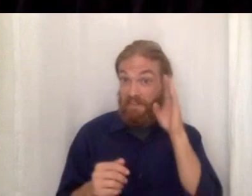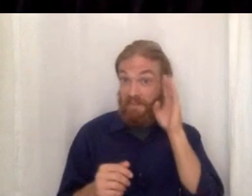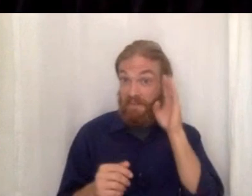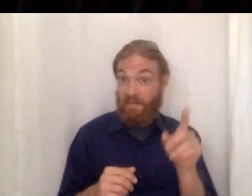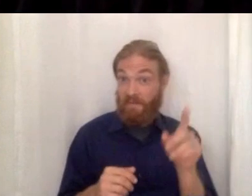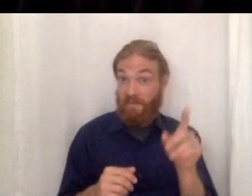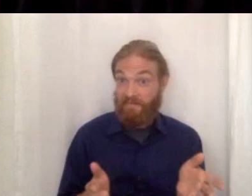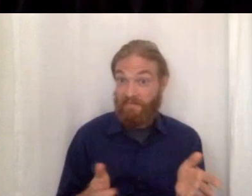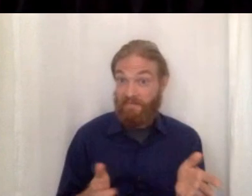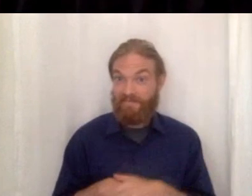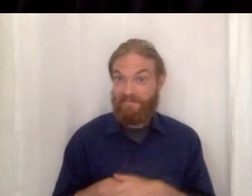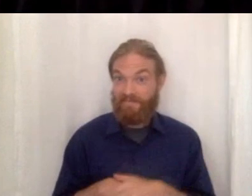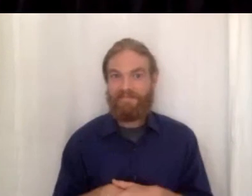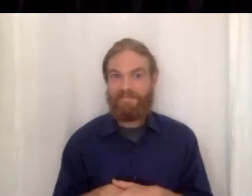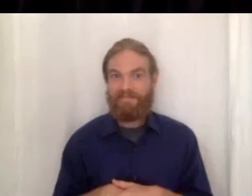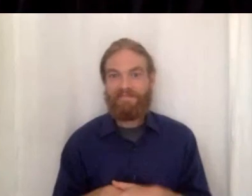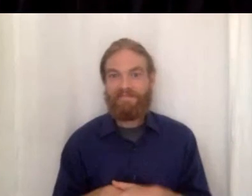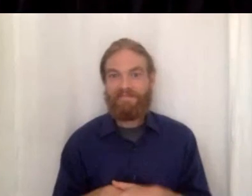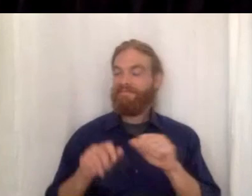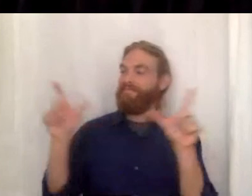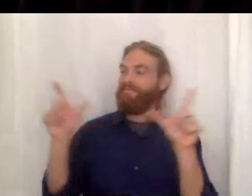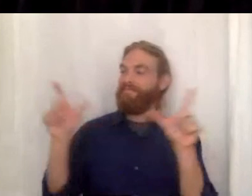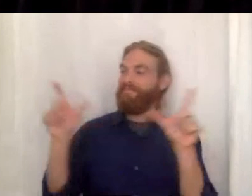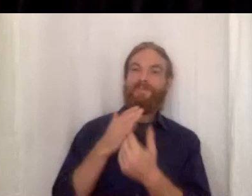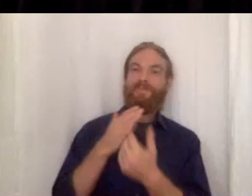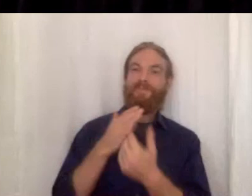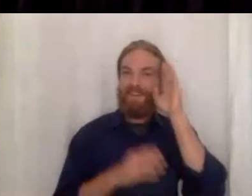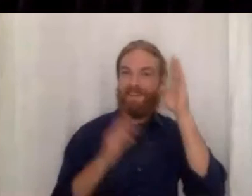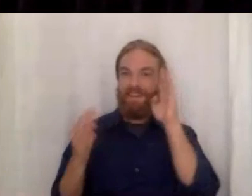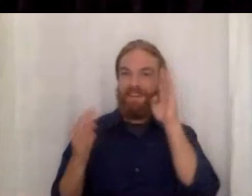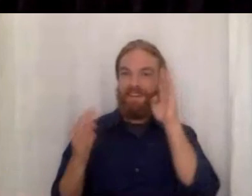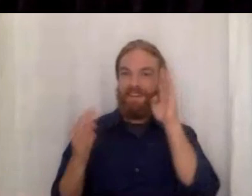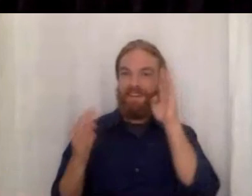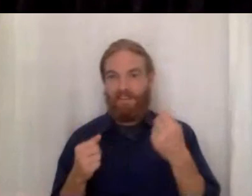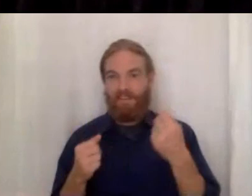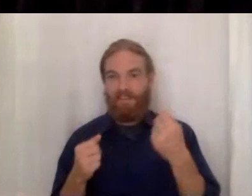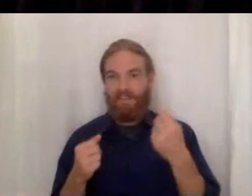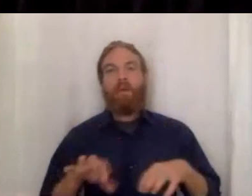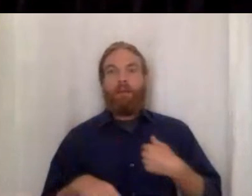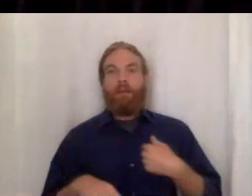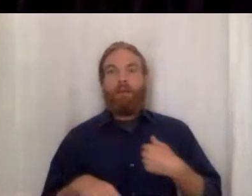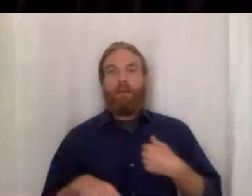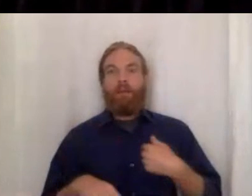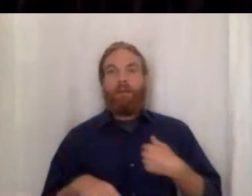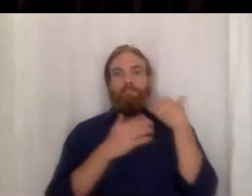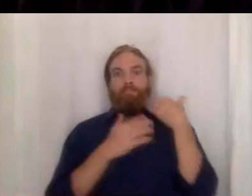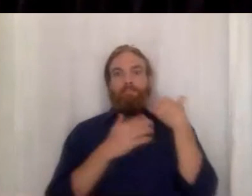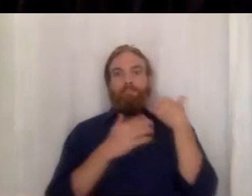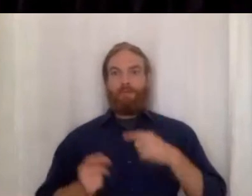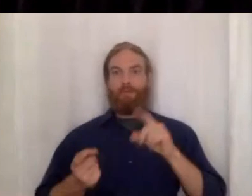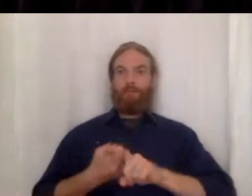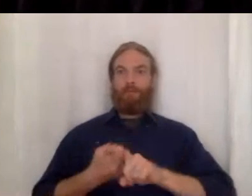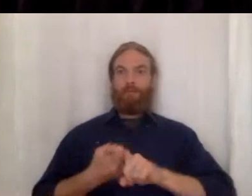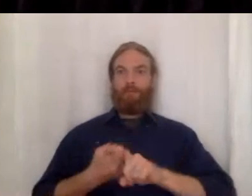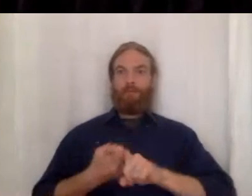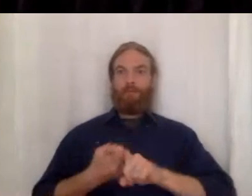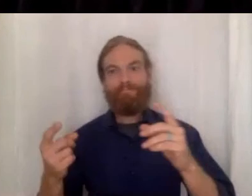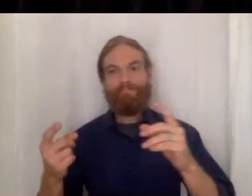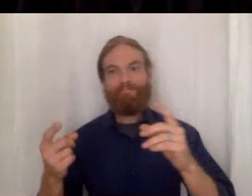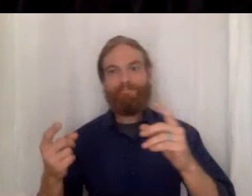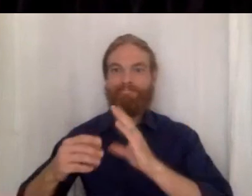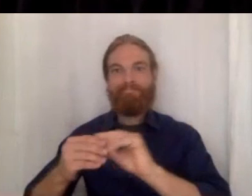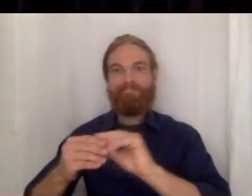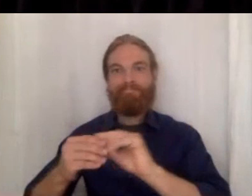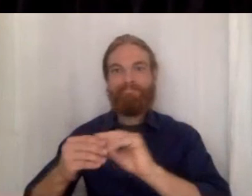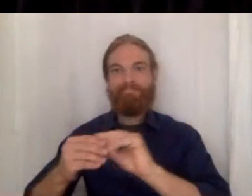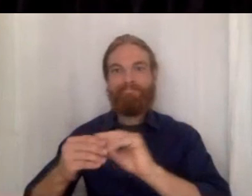I certainly don't want to be the person to stand between the end of the end of the meeting, but